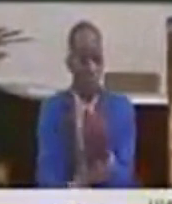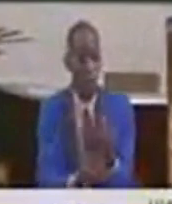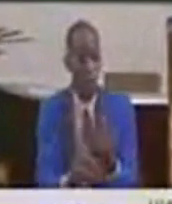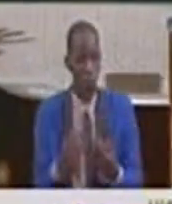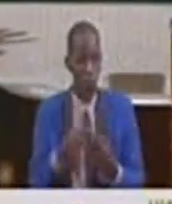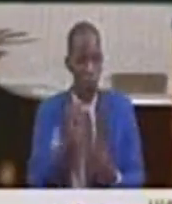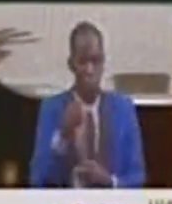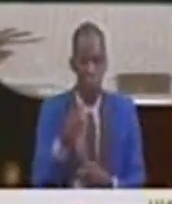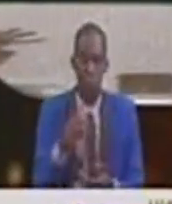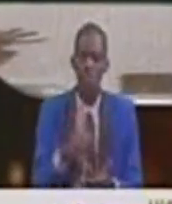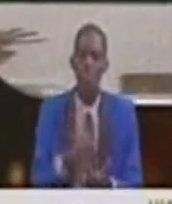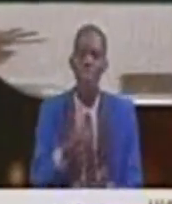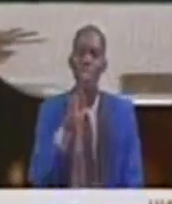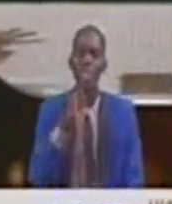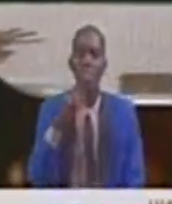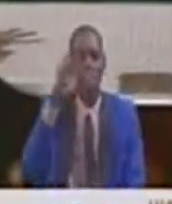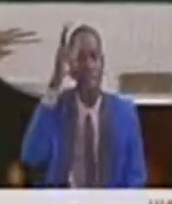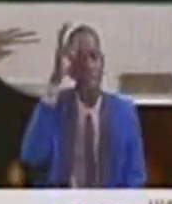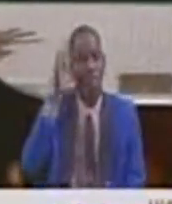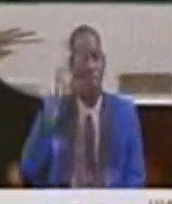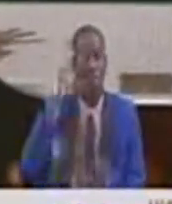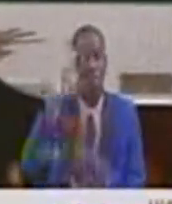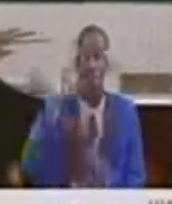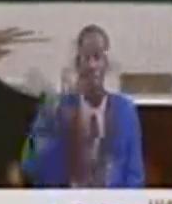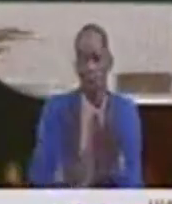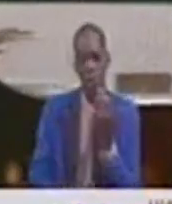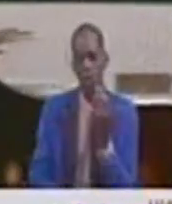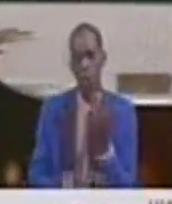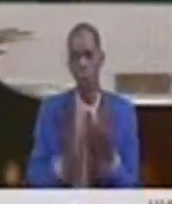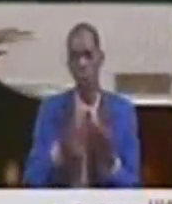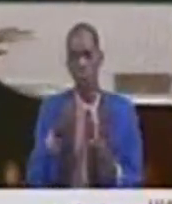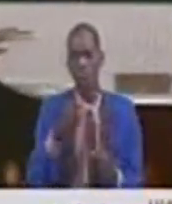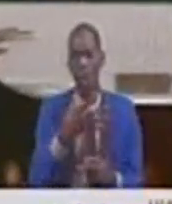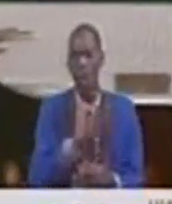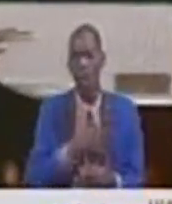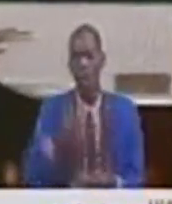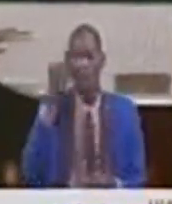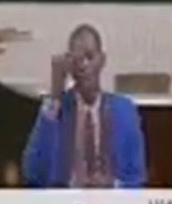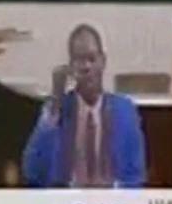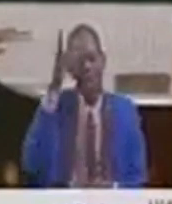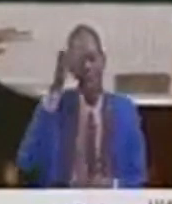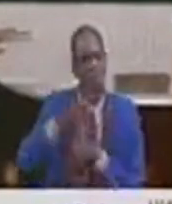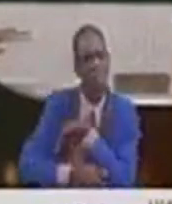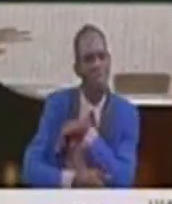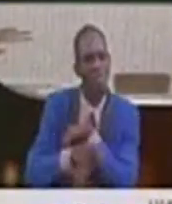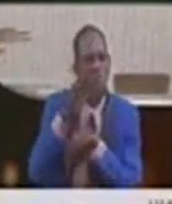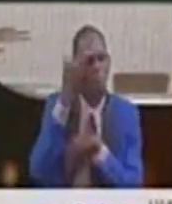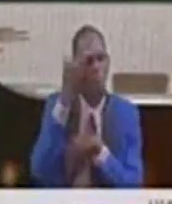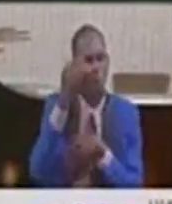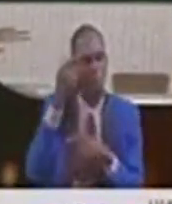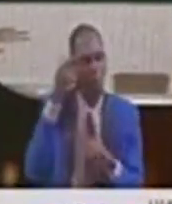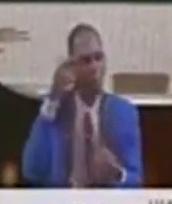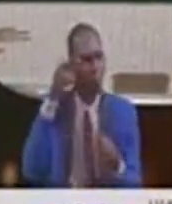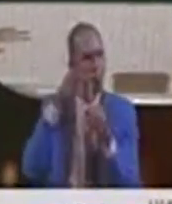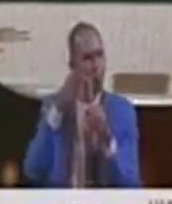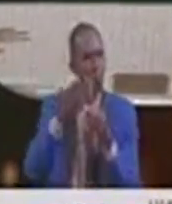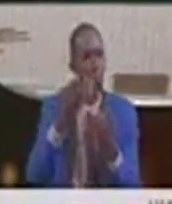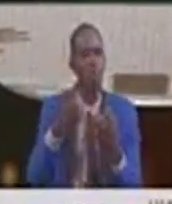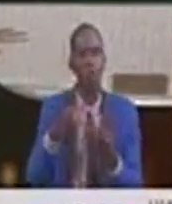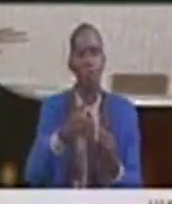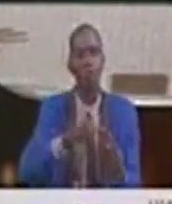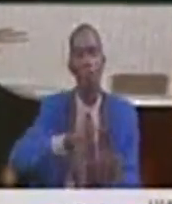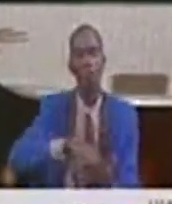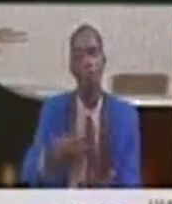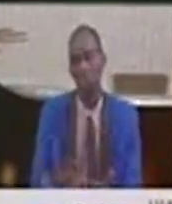devil that brings the temptation. And he has a goal. He wants you to fall. He wants you to compromise. He wants you